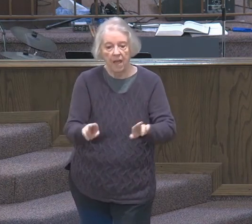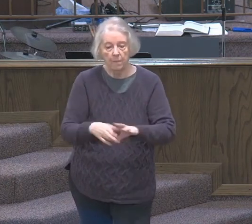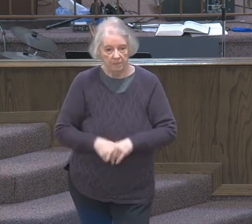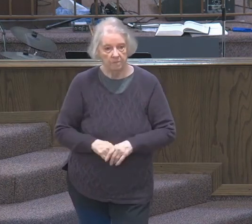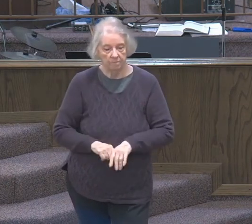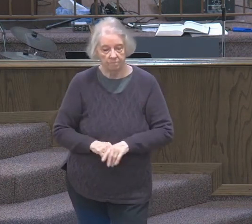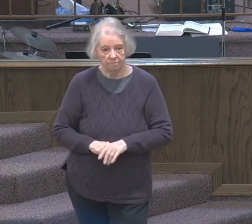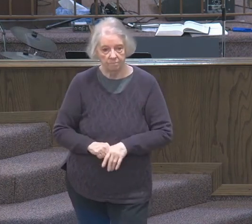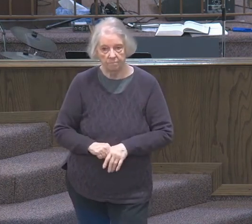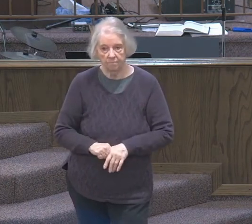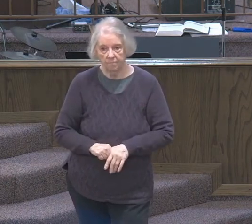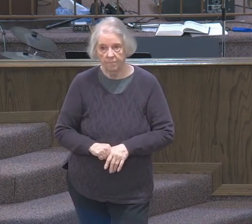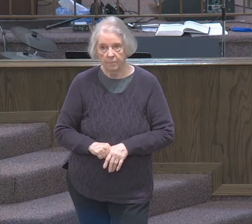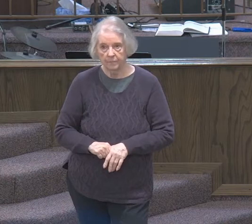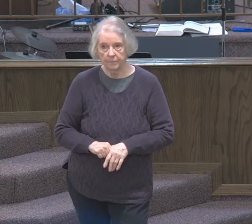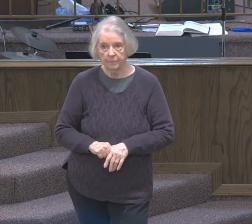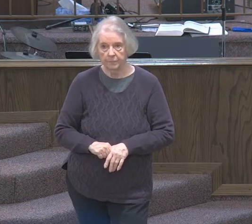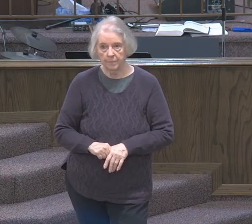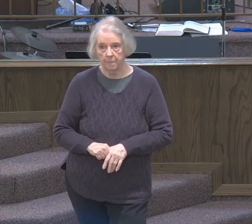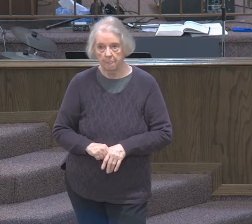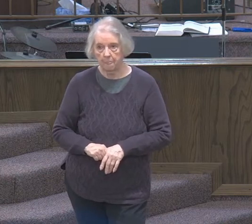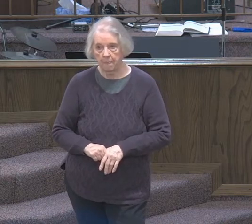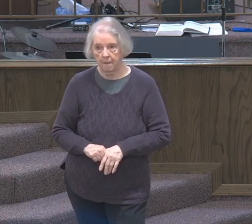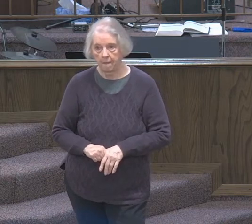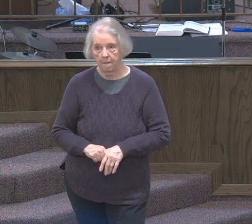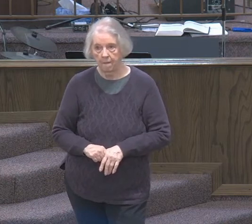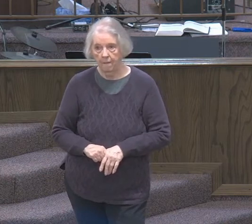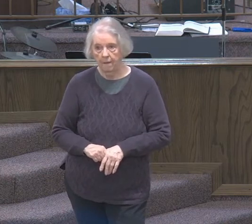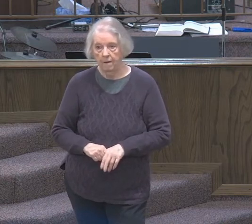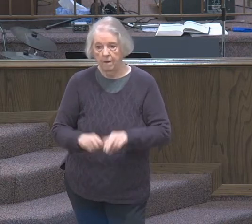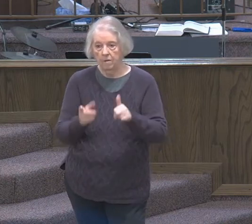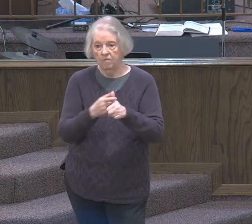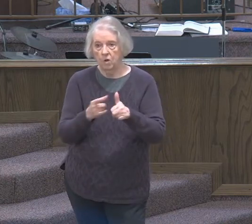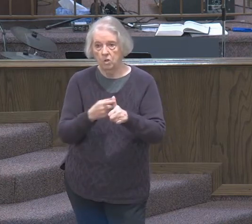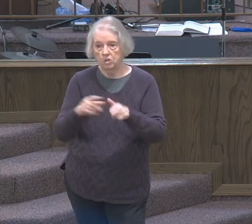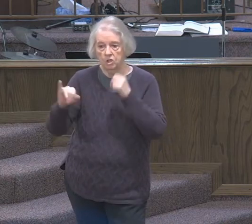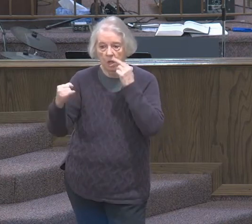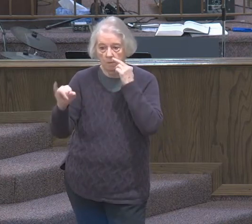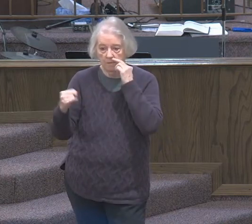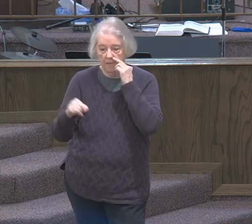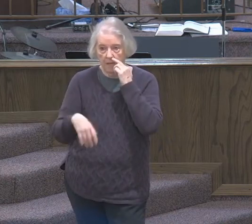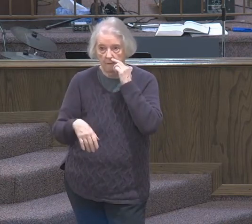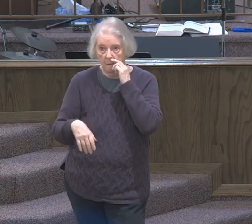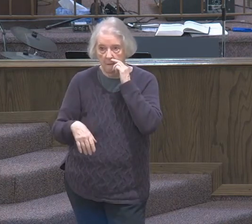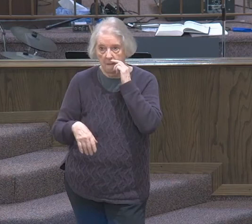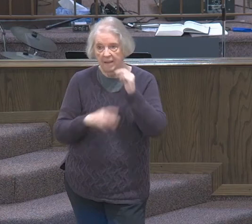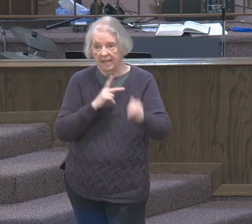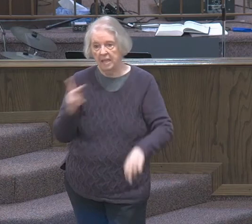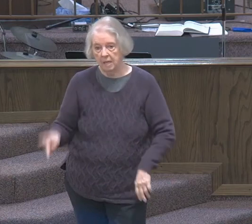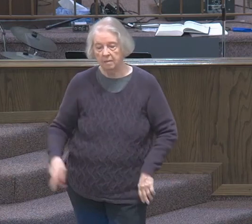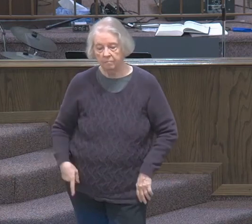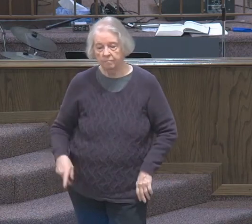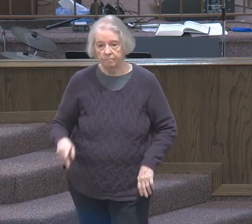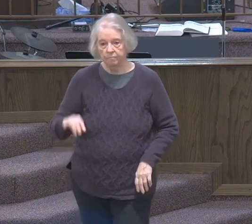this passage of Scripture? Well, first of all, Jehoshaphat, we think